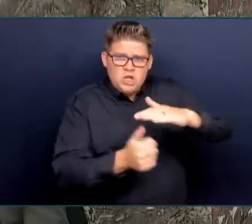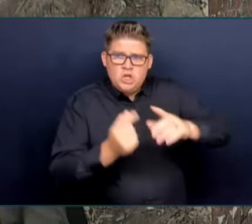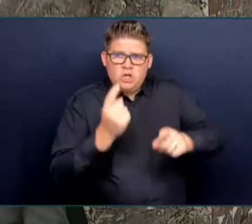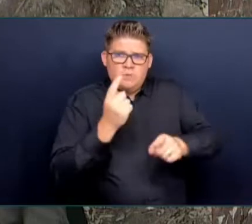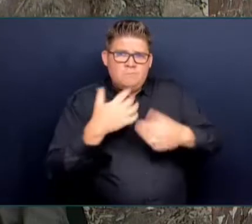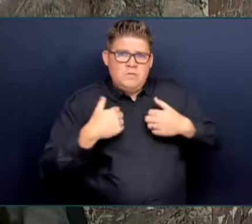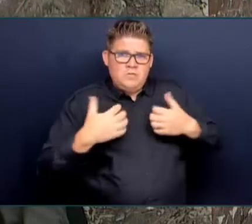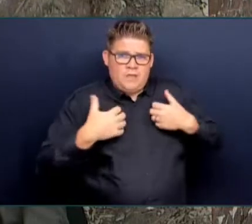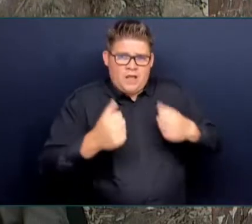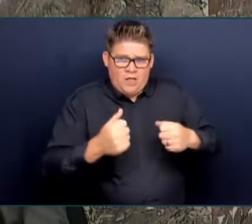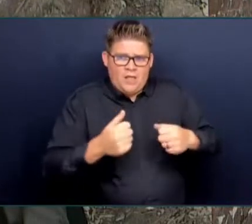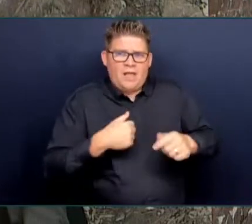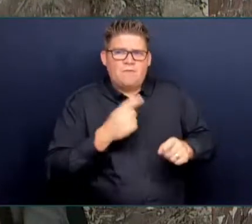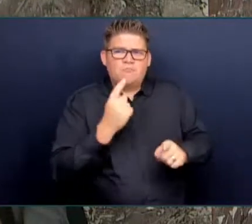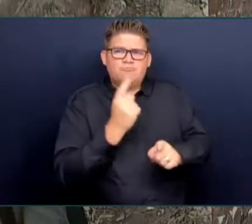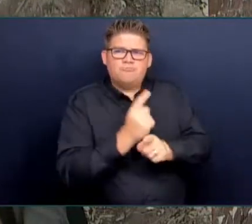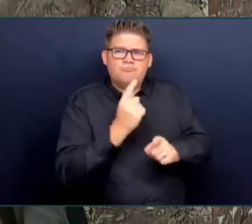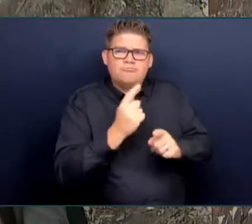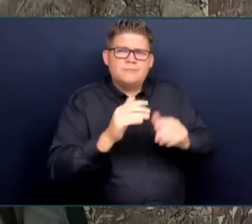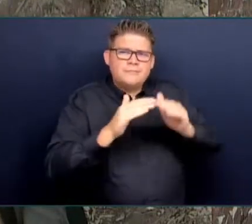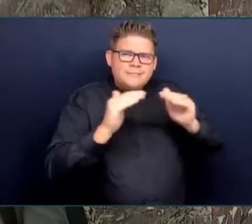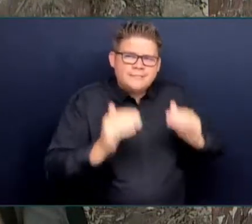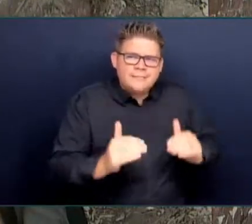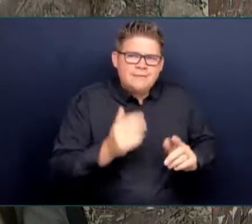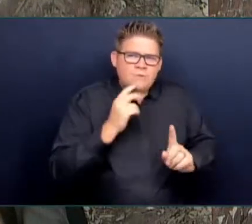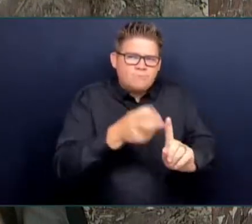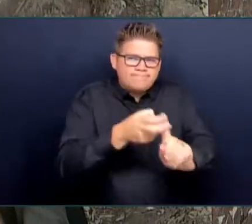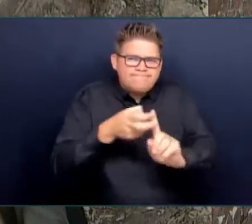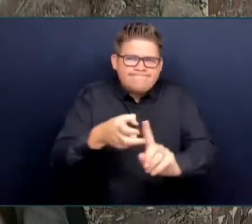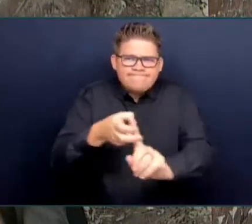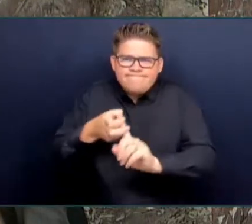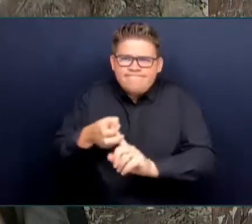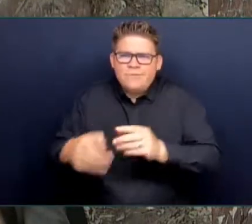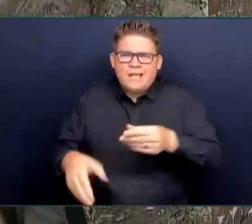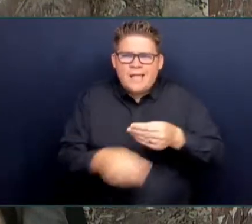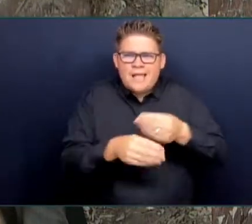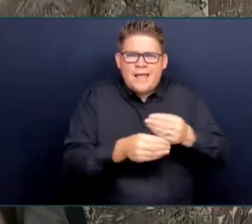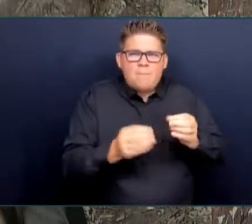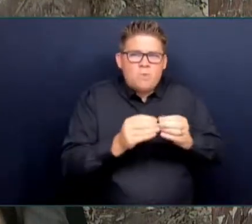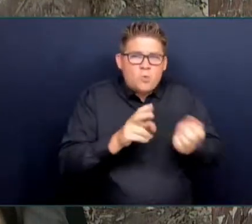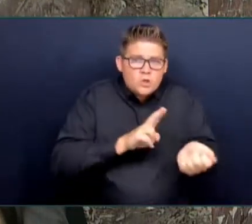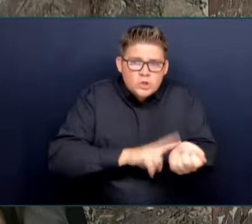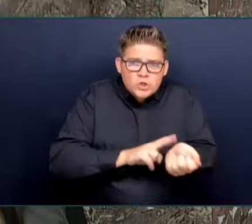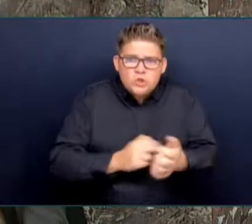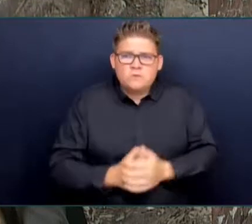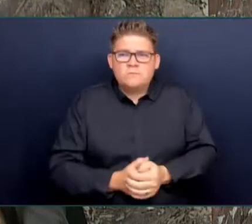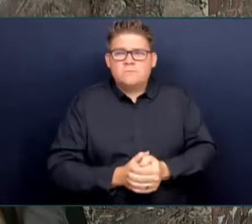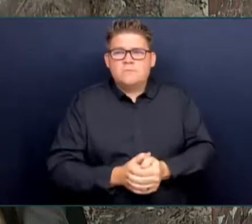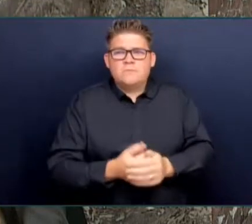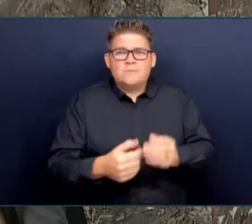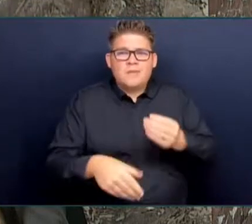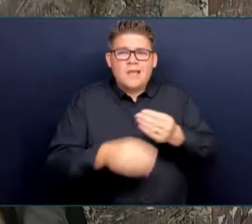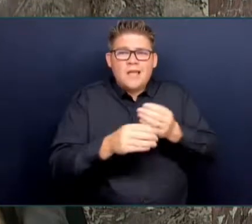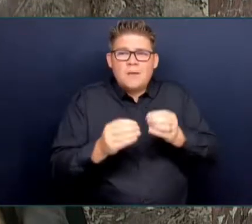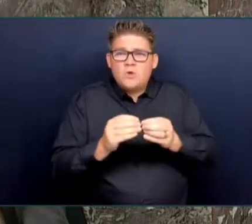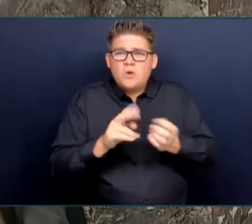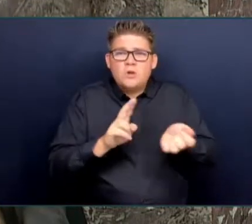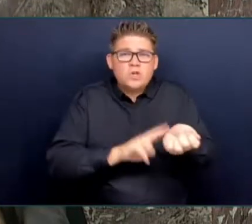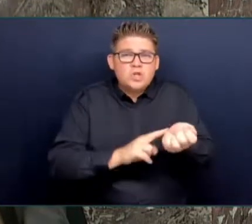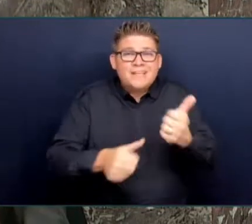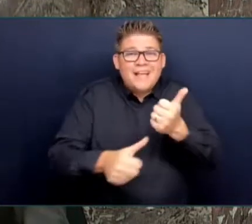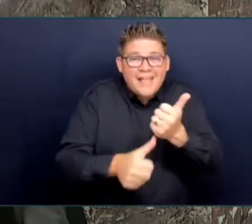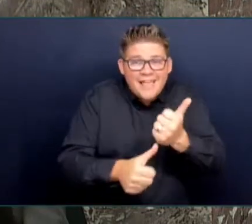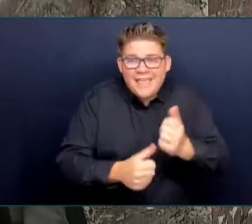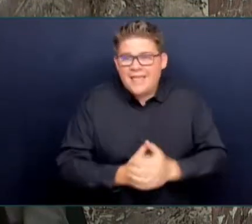aides, we've added nurses, we've added health sciences professionals, we've added doctors, Honourable Speaker. And still, Honourable Speaker, in